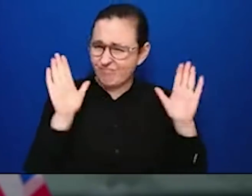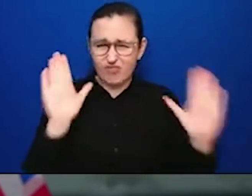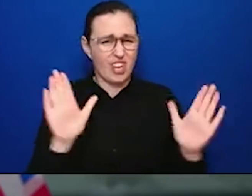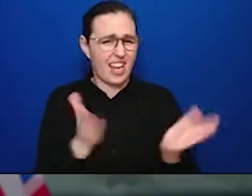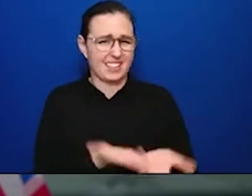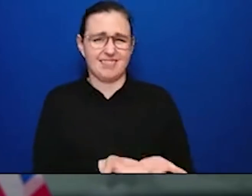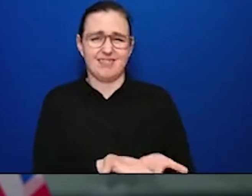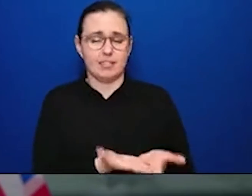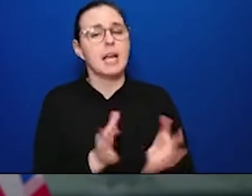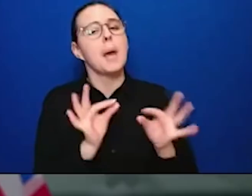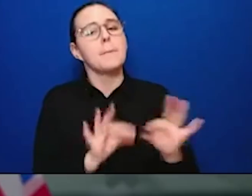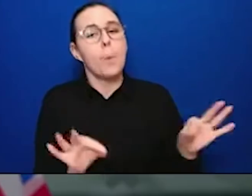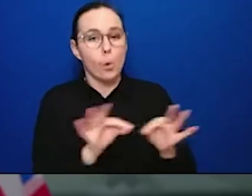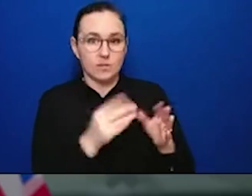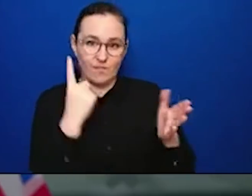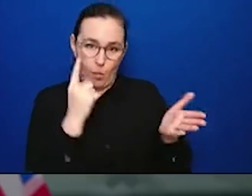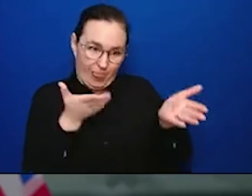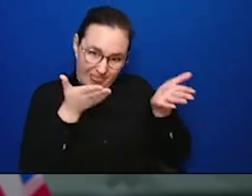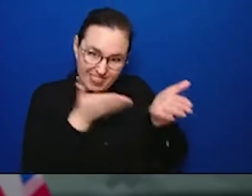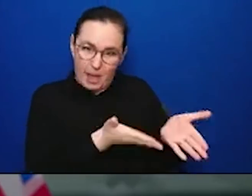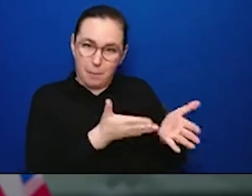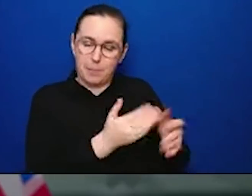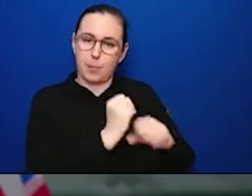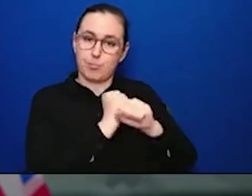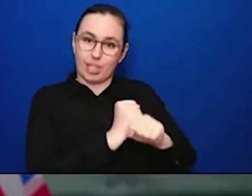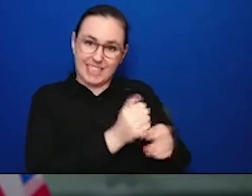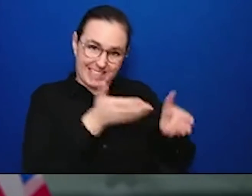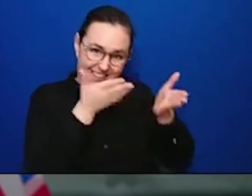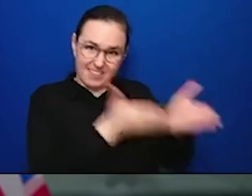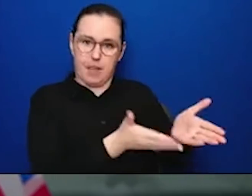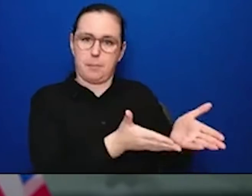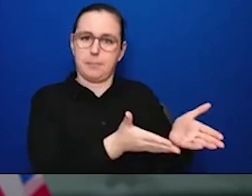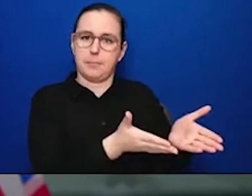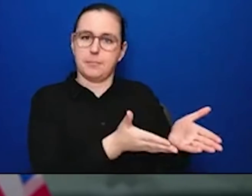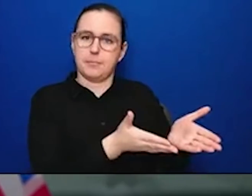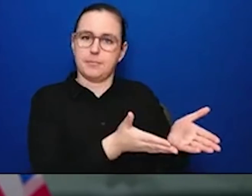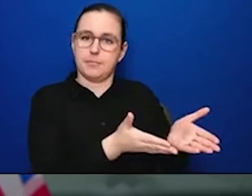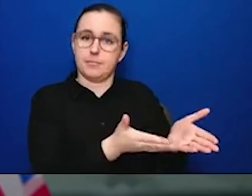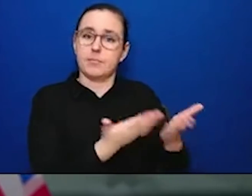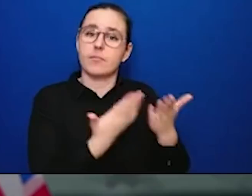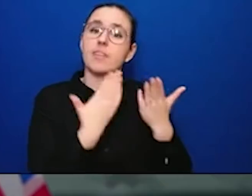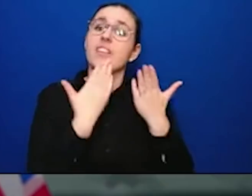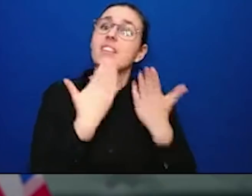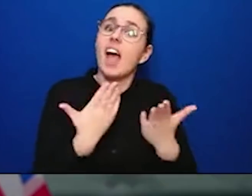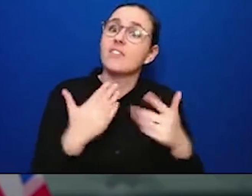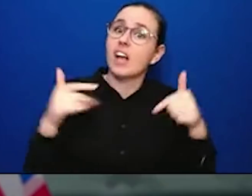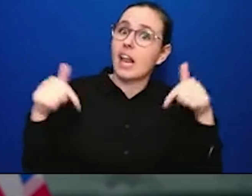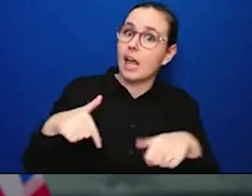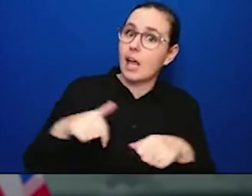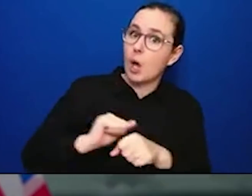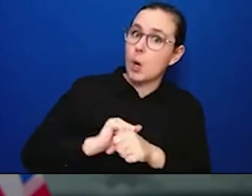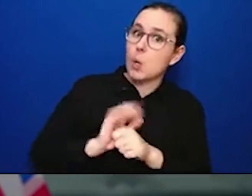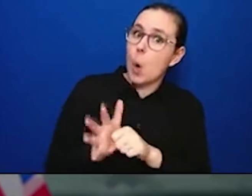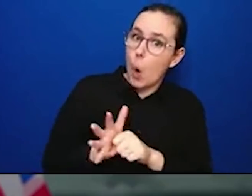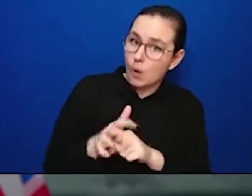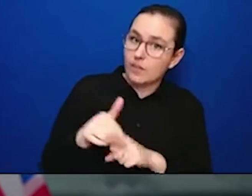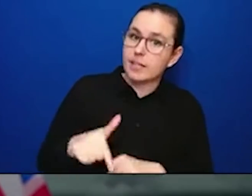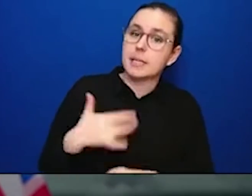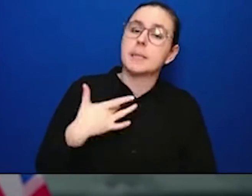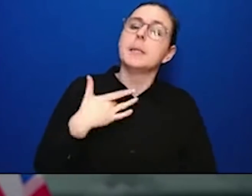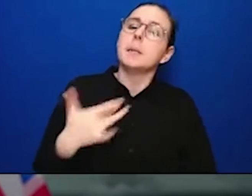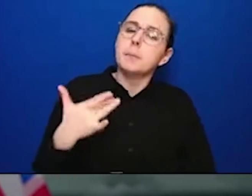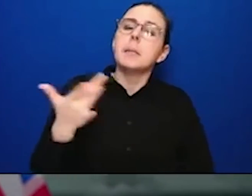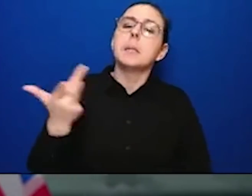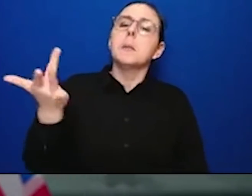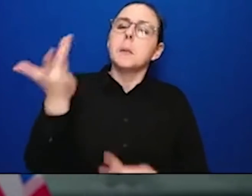that this illness, thankfully, is still mostly mild in children, but some children do have serious illness, and there's a level